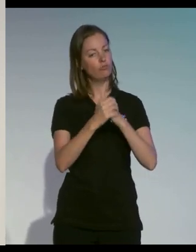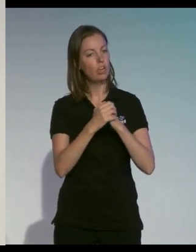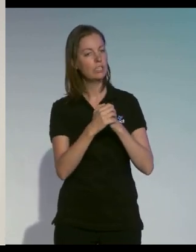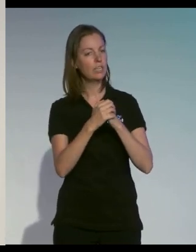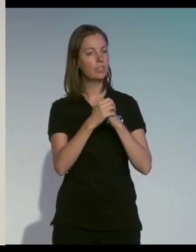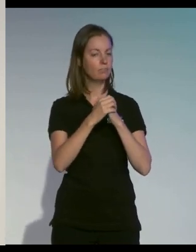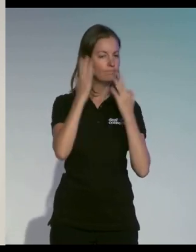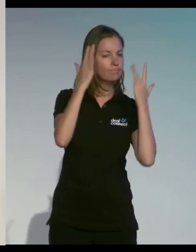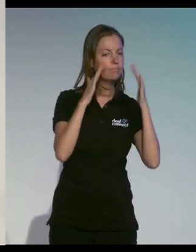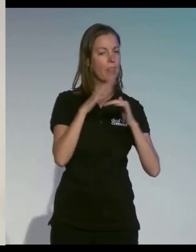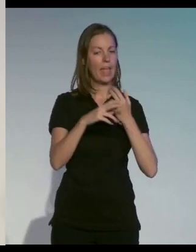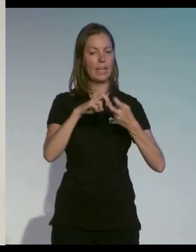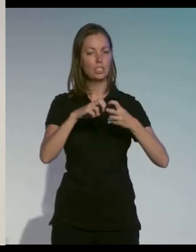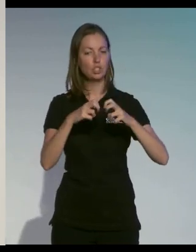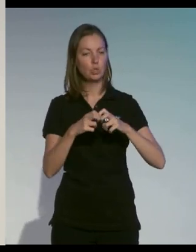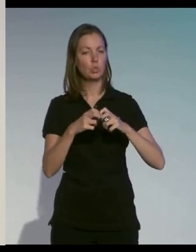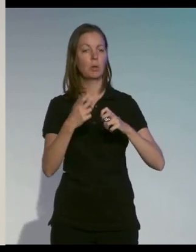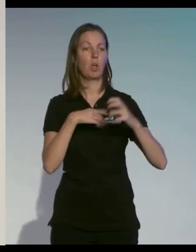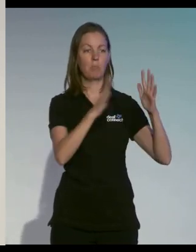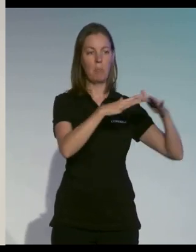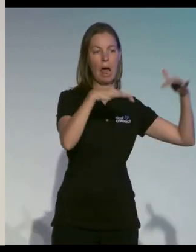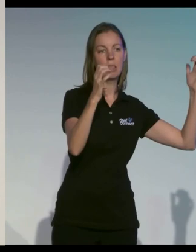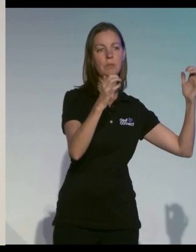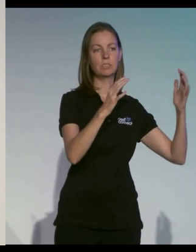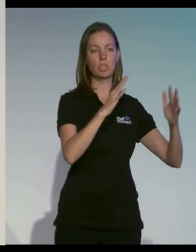was Parliament or the courts.